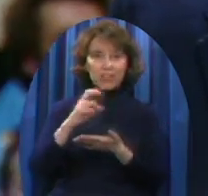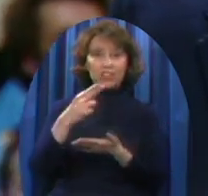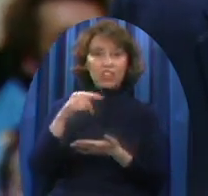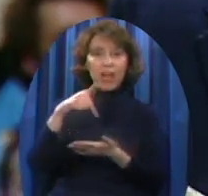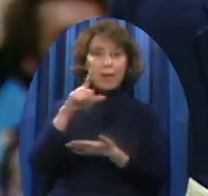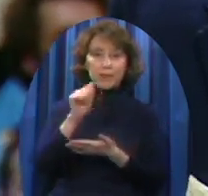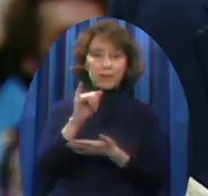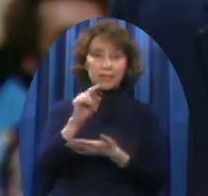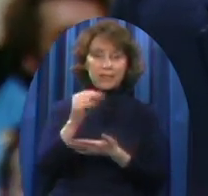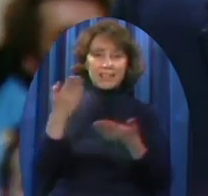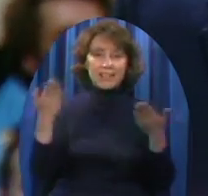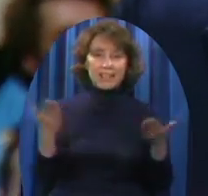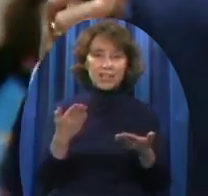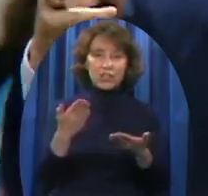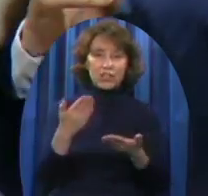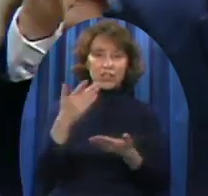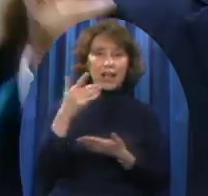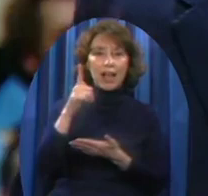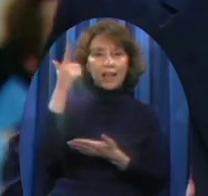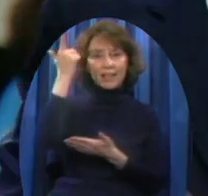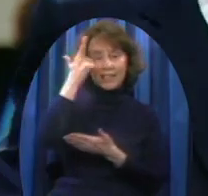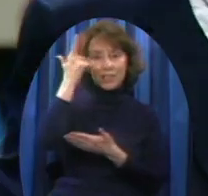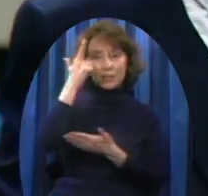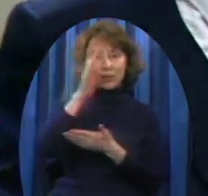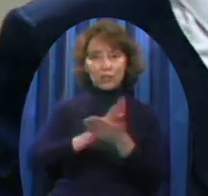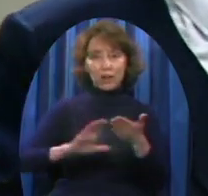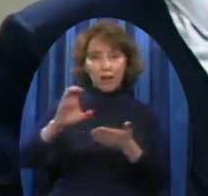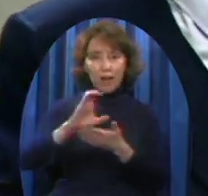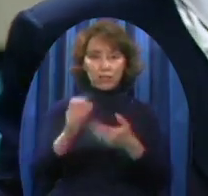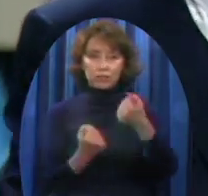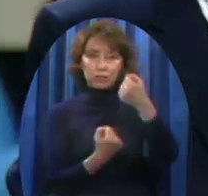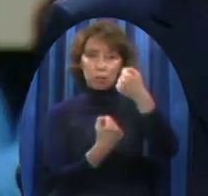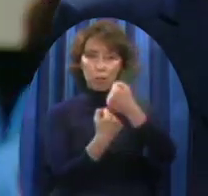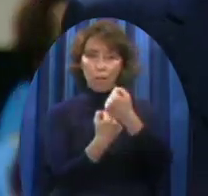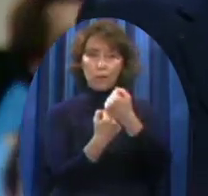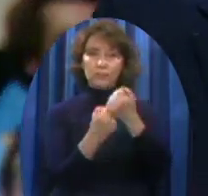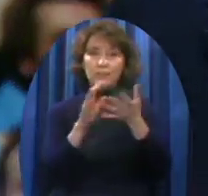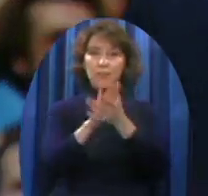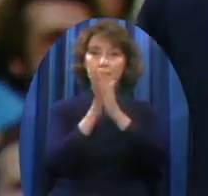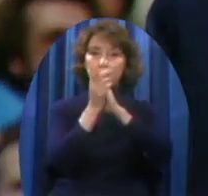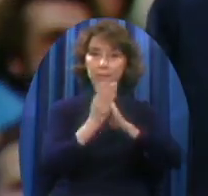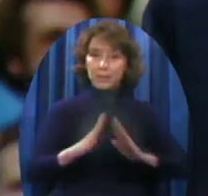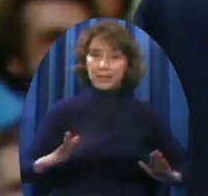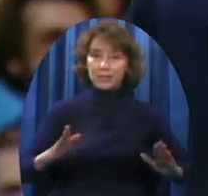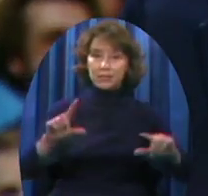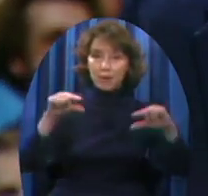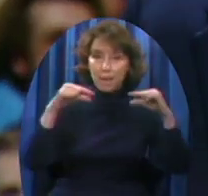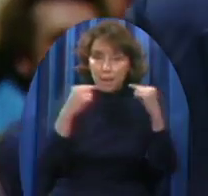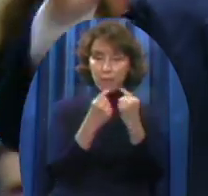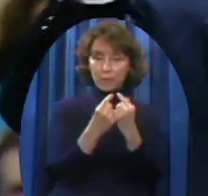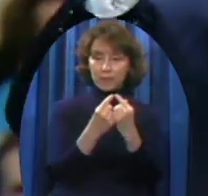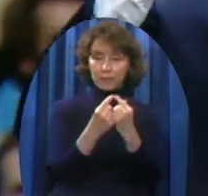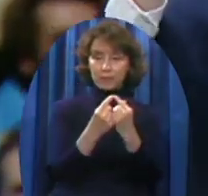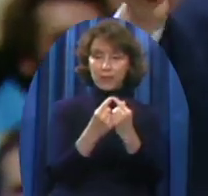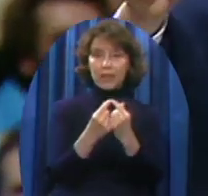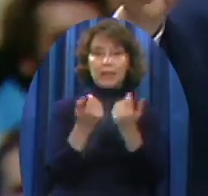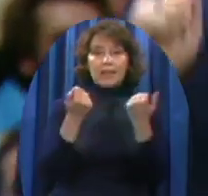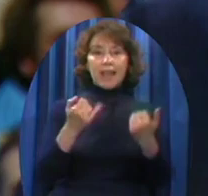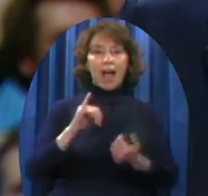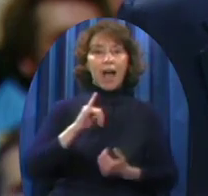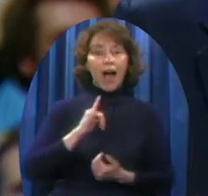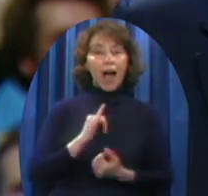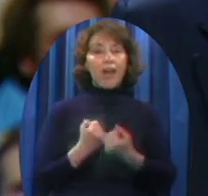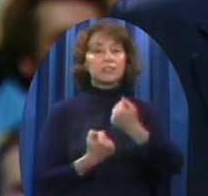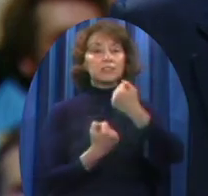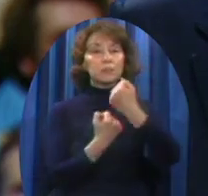College, supporting that so-called peace movement. Well, I want to say to you that I support any